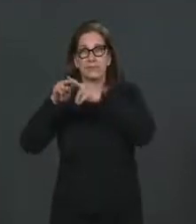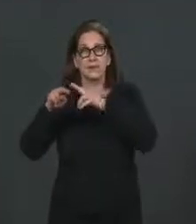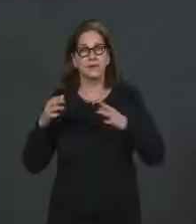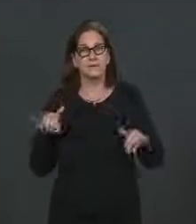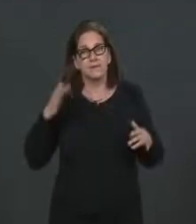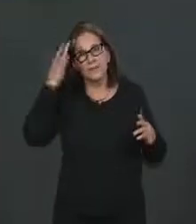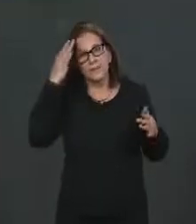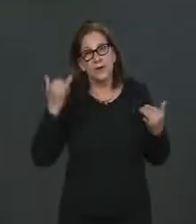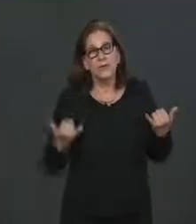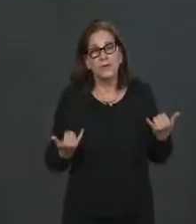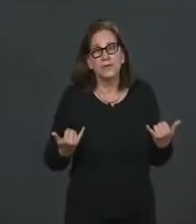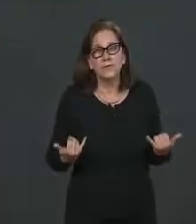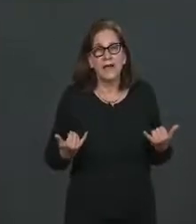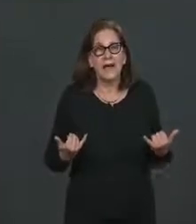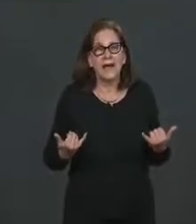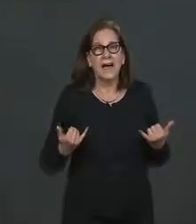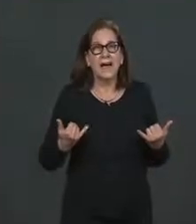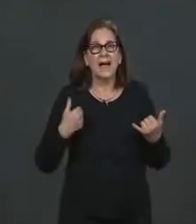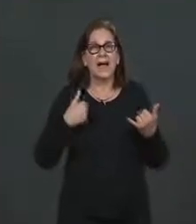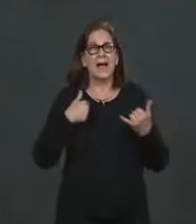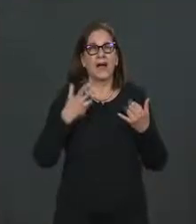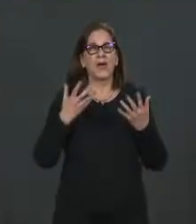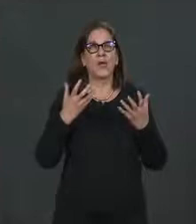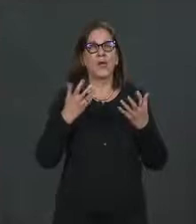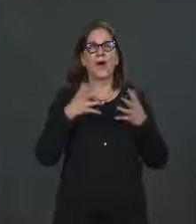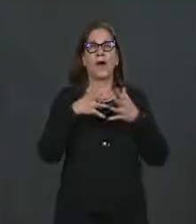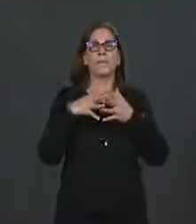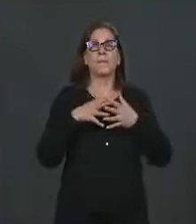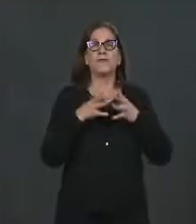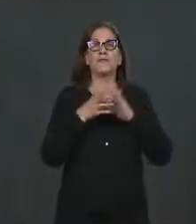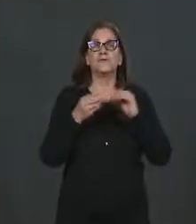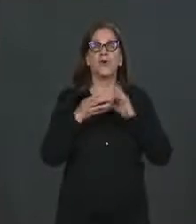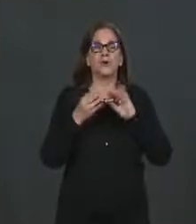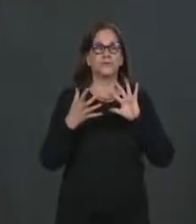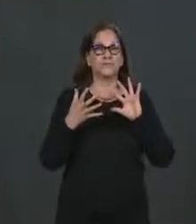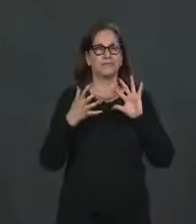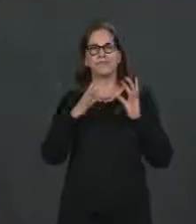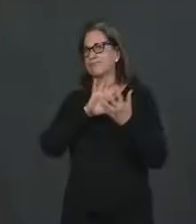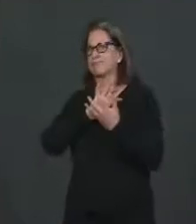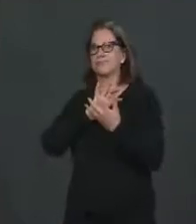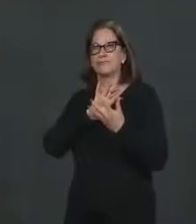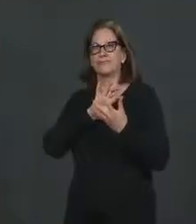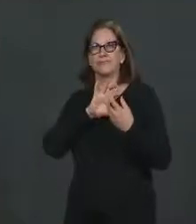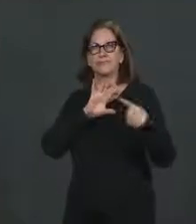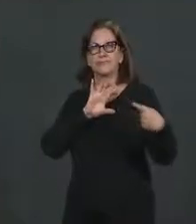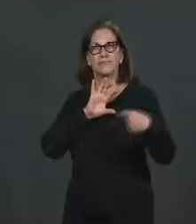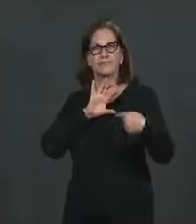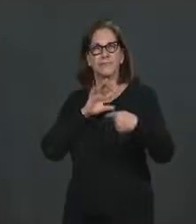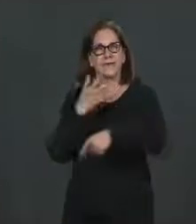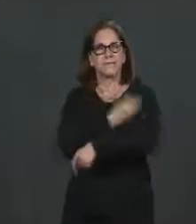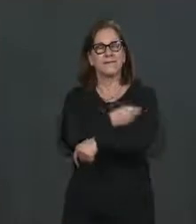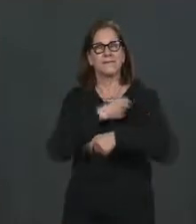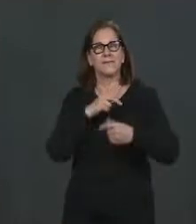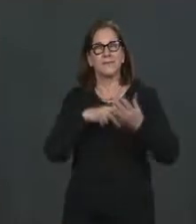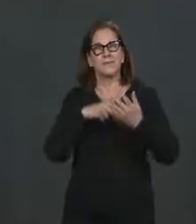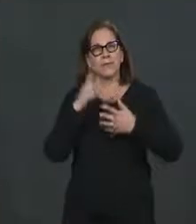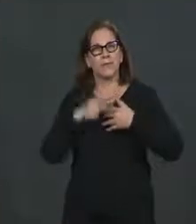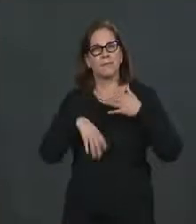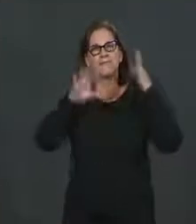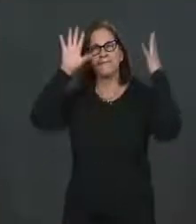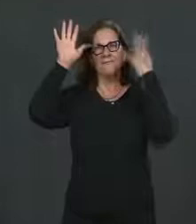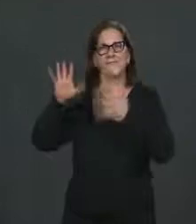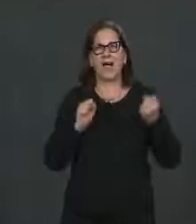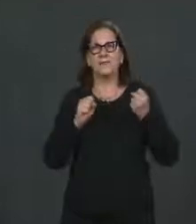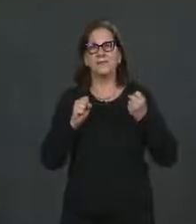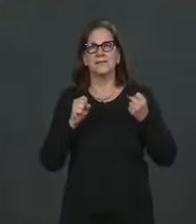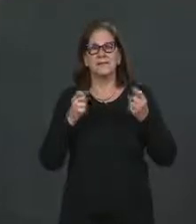story, our vaccination program, move even faster. Thanks to all the work we've done these